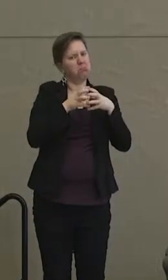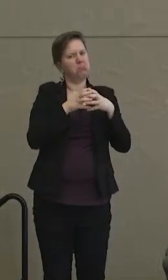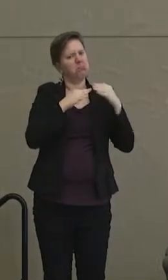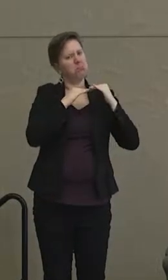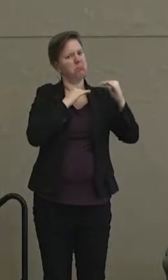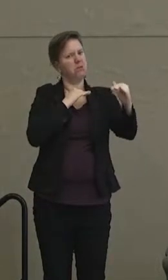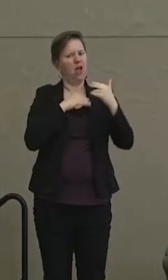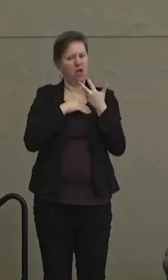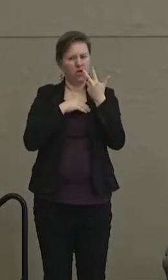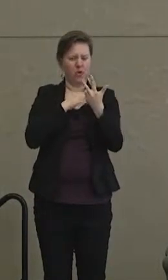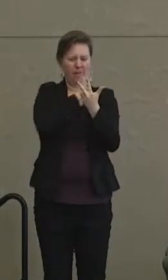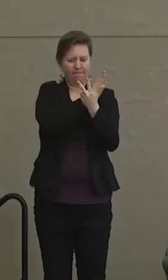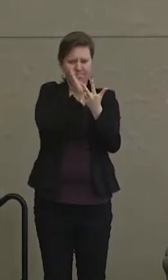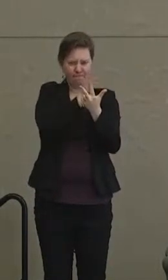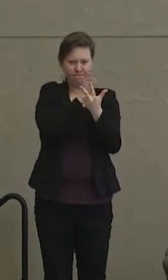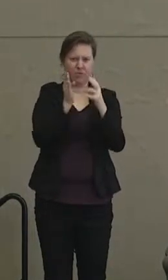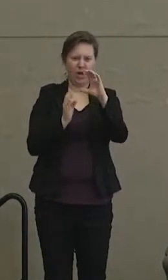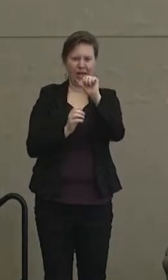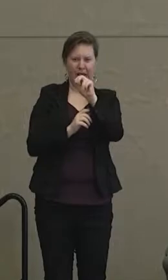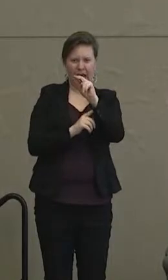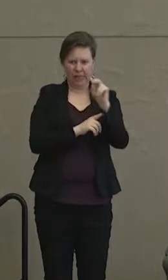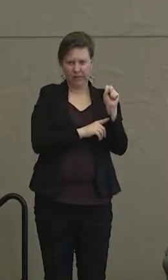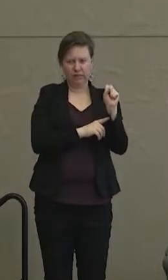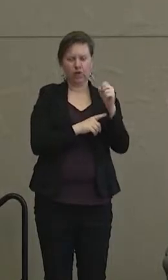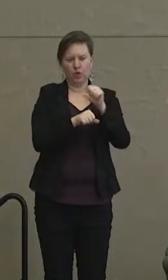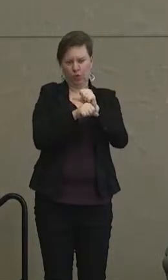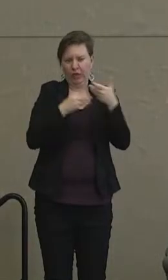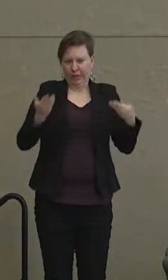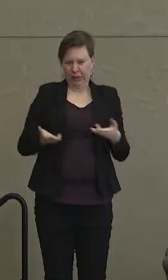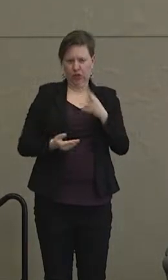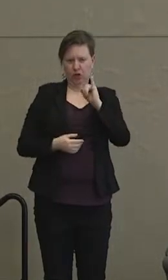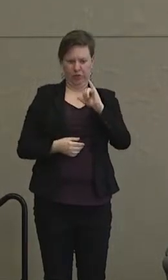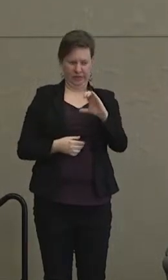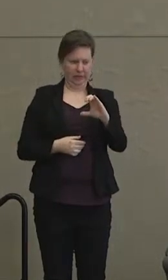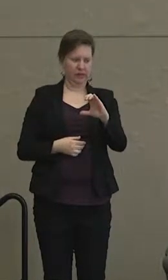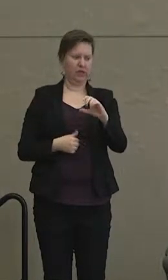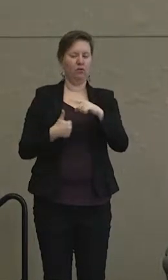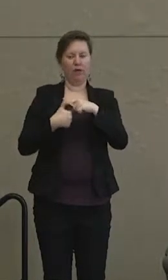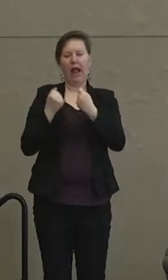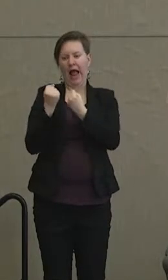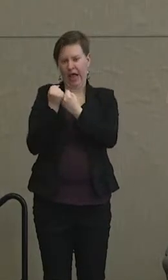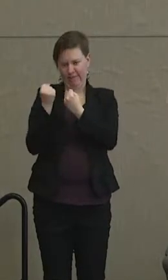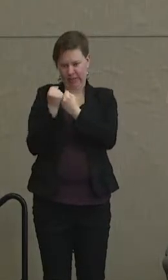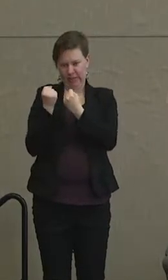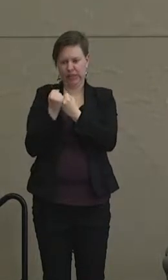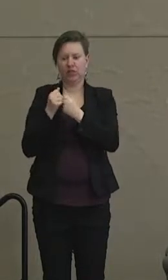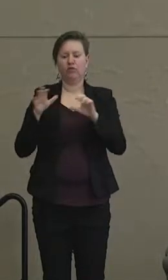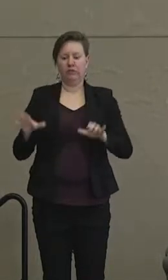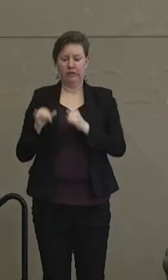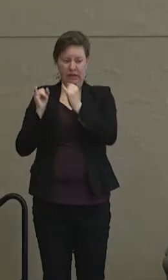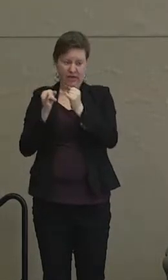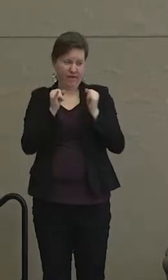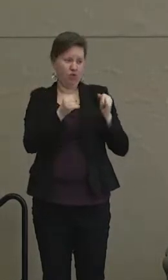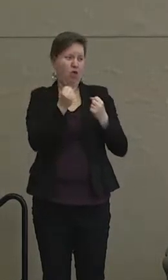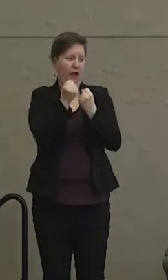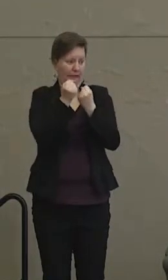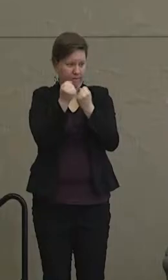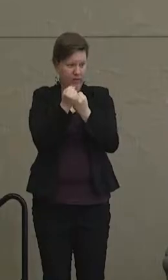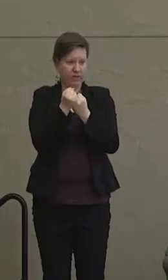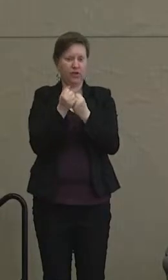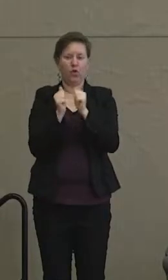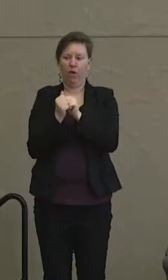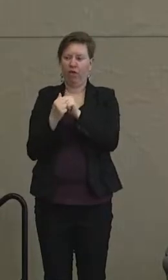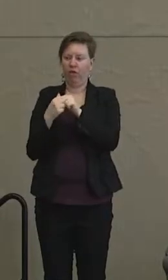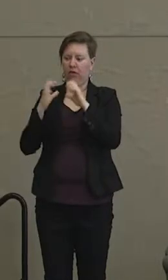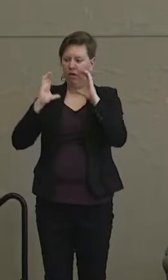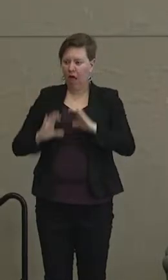three major components to CAN's work at UIC. One is advocacy, doing individual advocacy with